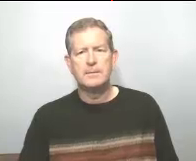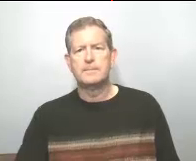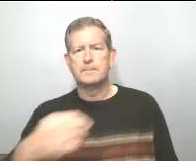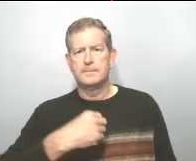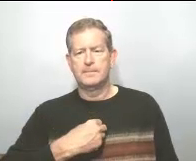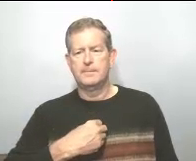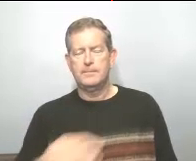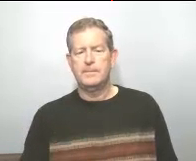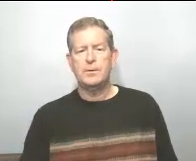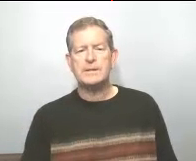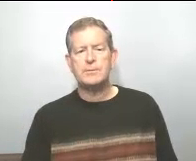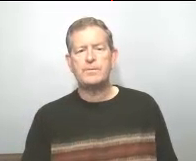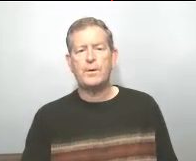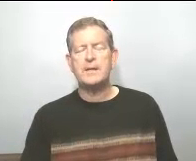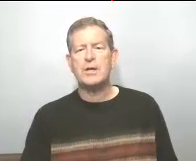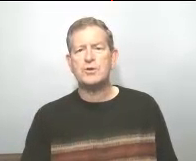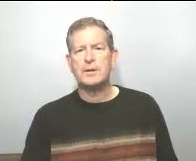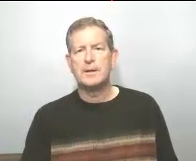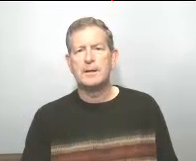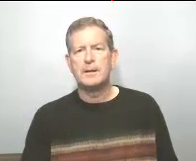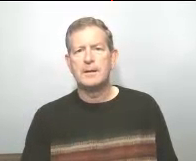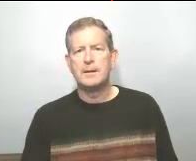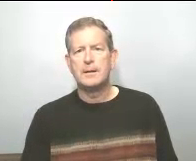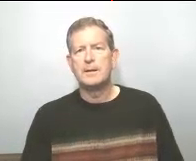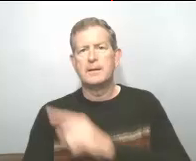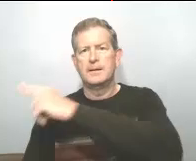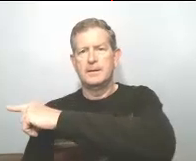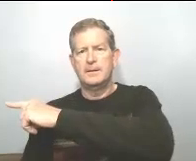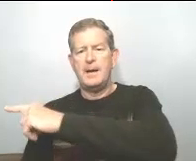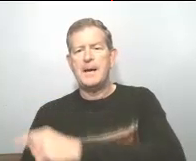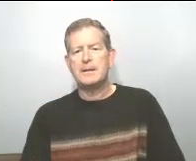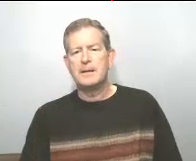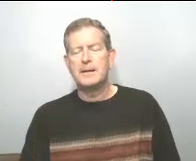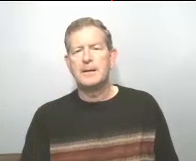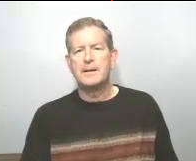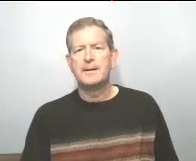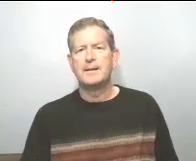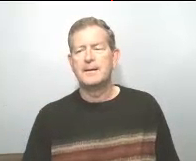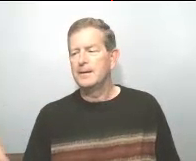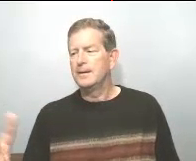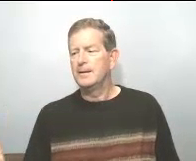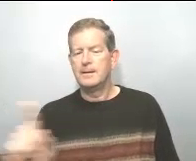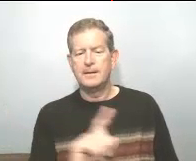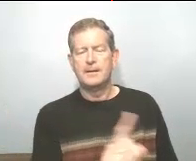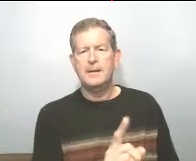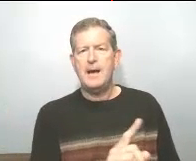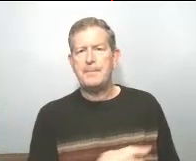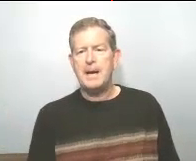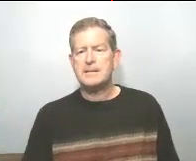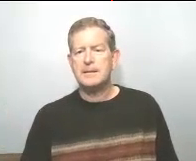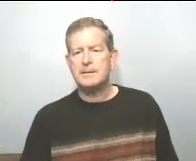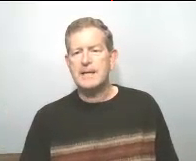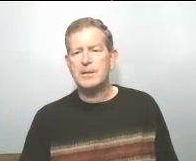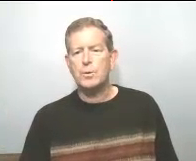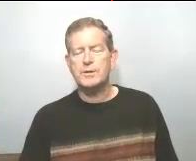Je. Notice I'm just forming the gesture. Elle. I'm not... Ne pas. I'm